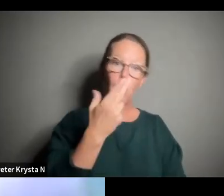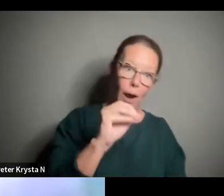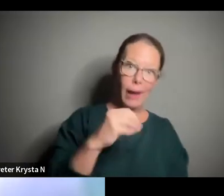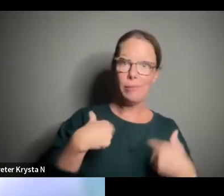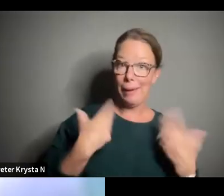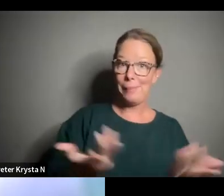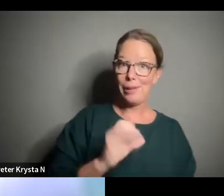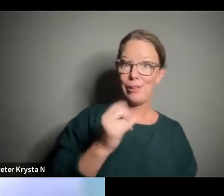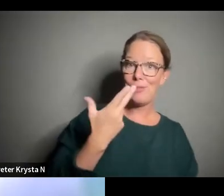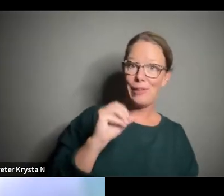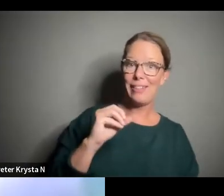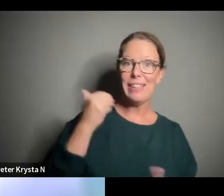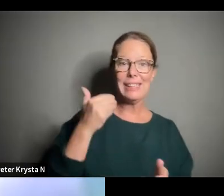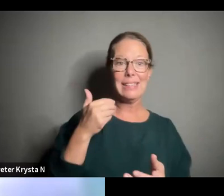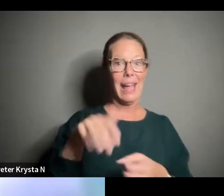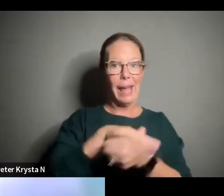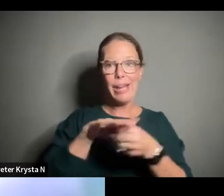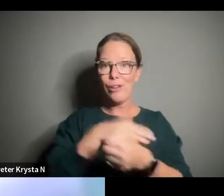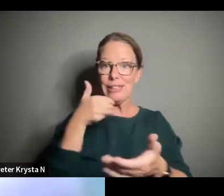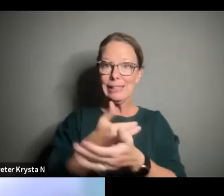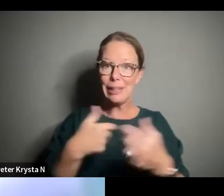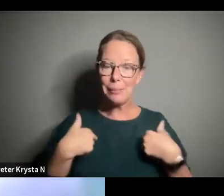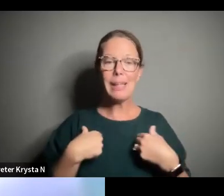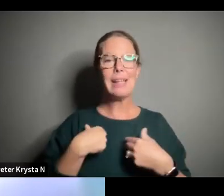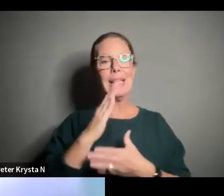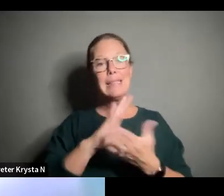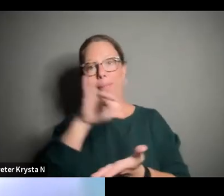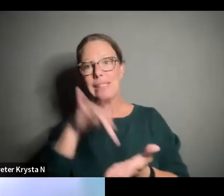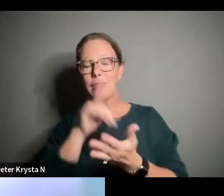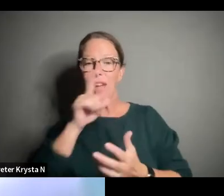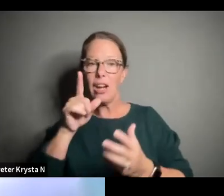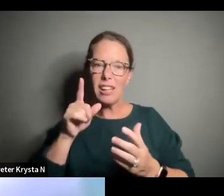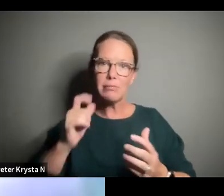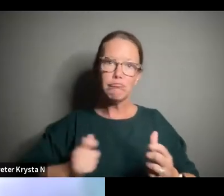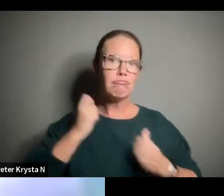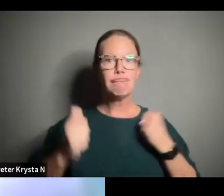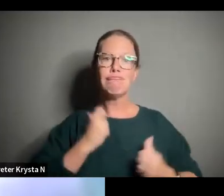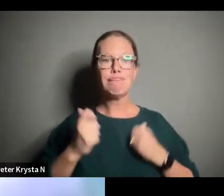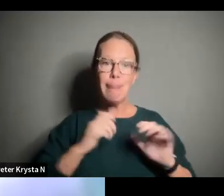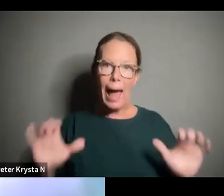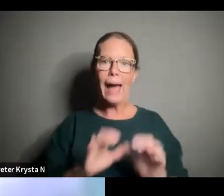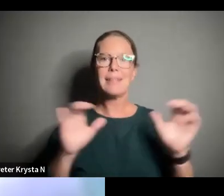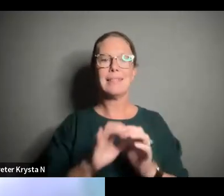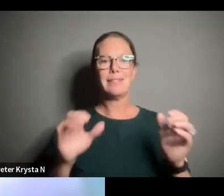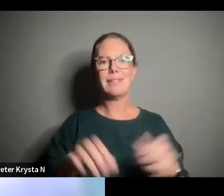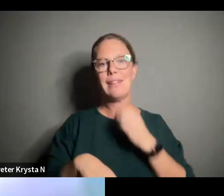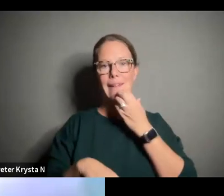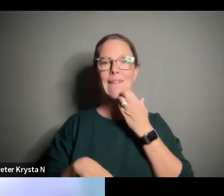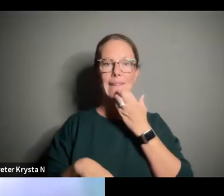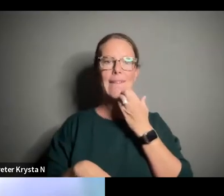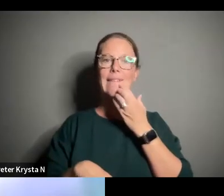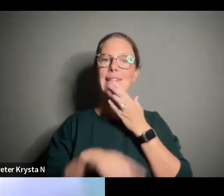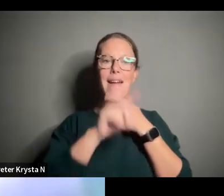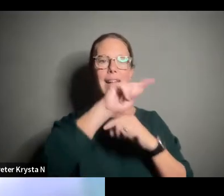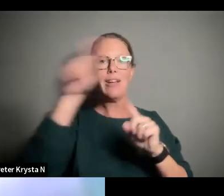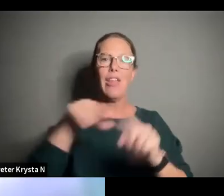Ohio. Certain areas nearby do. Certain centers are very active in it, being Shepherd, Craig, Northwestern, the